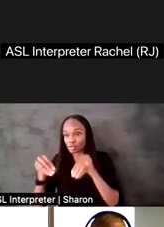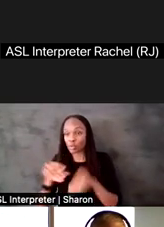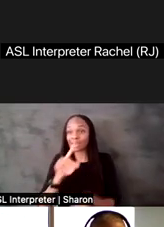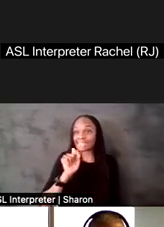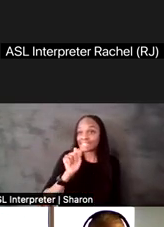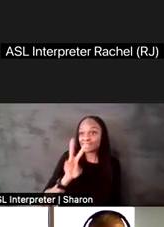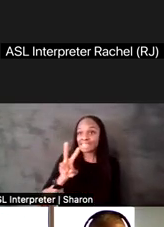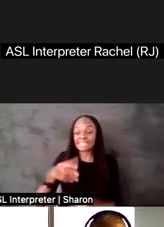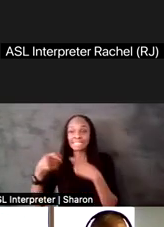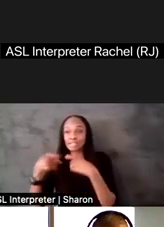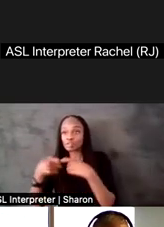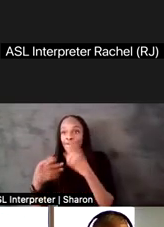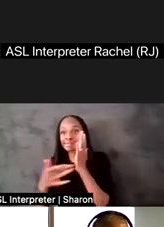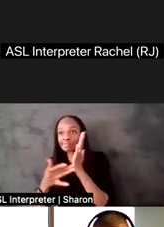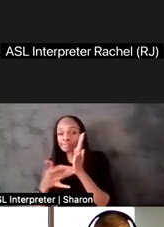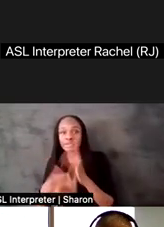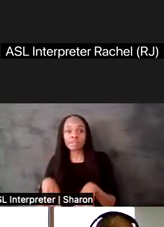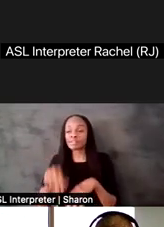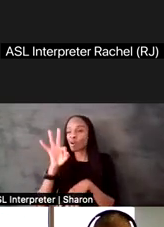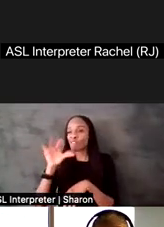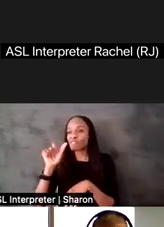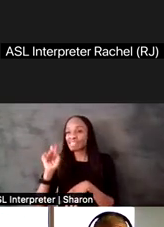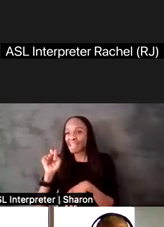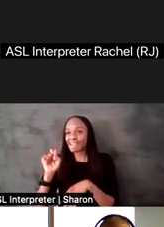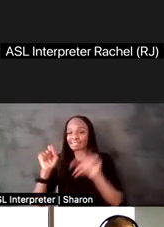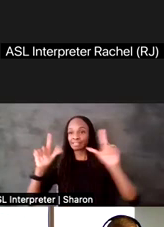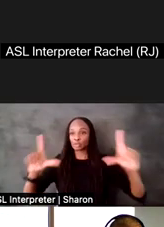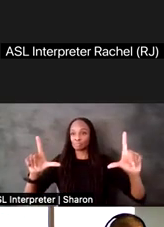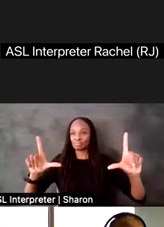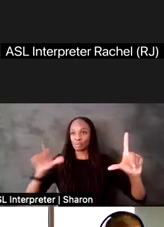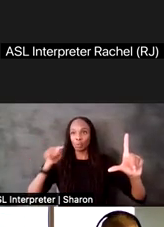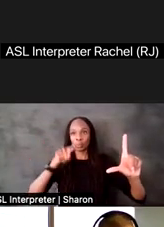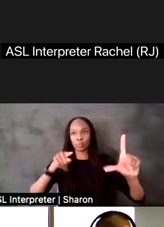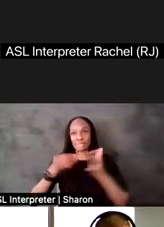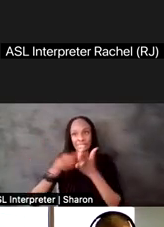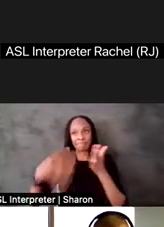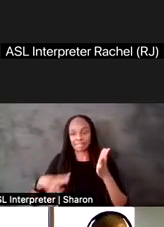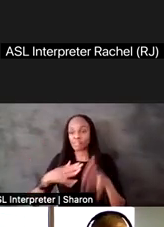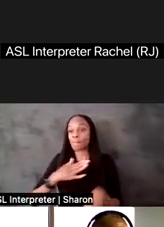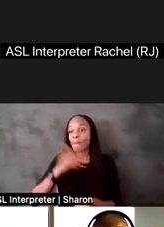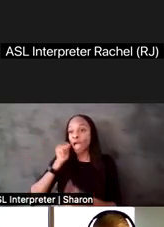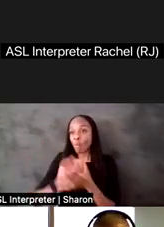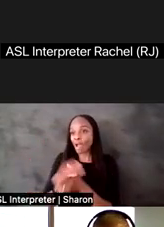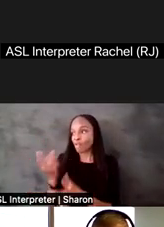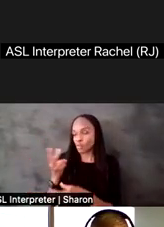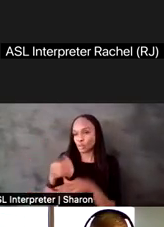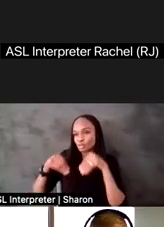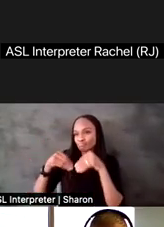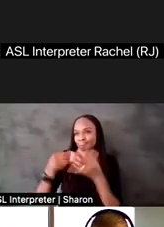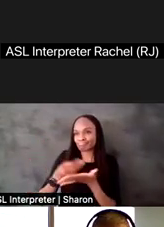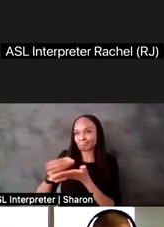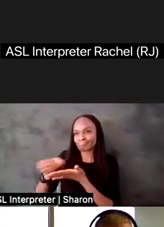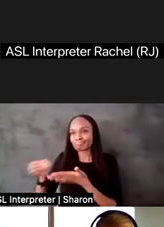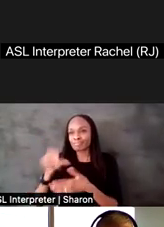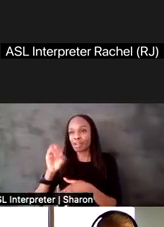thing. Flat screen monitors, very expensive. My wife and I were shopping at Costco the other day for a new one, and they are